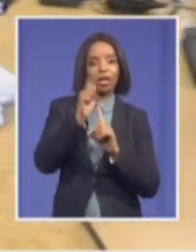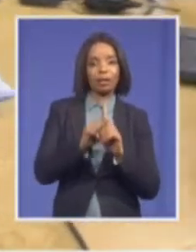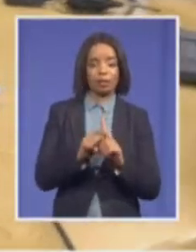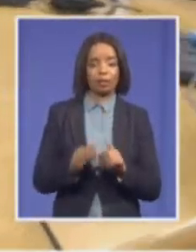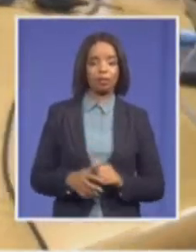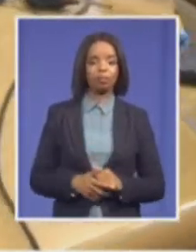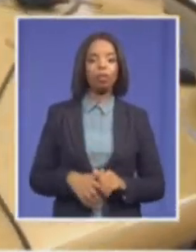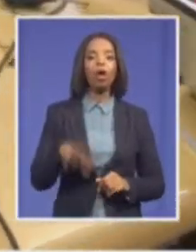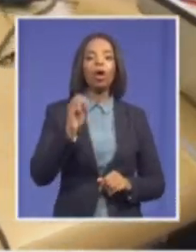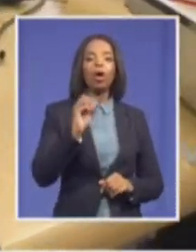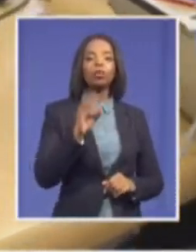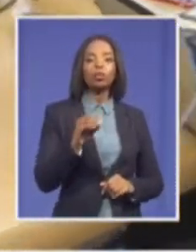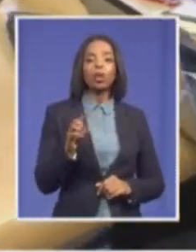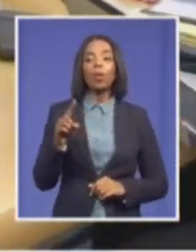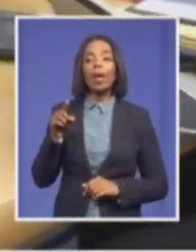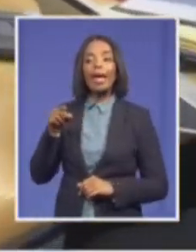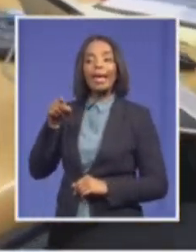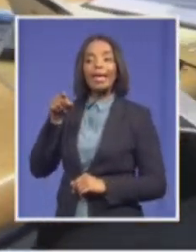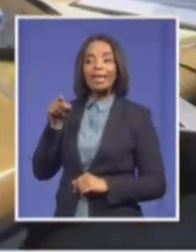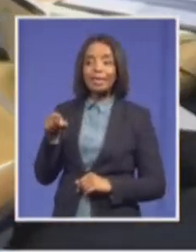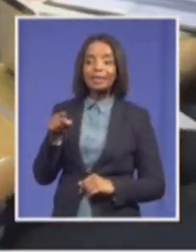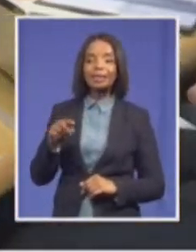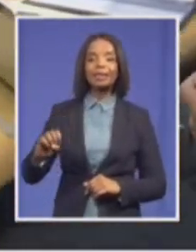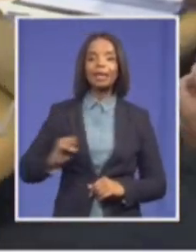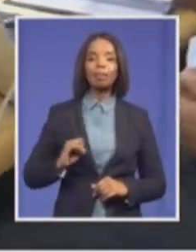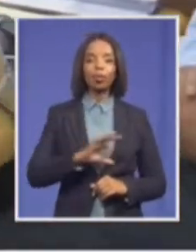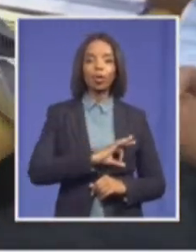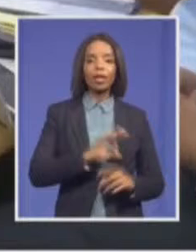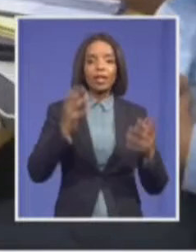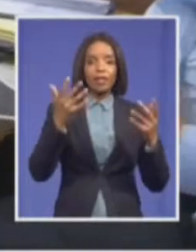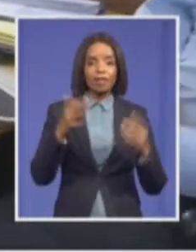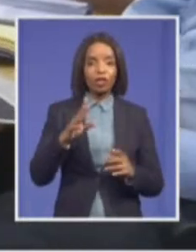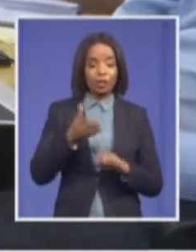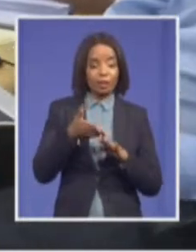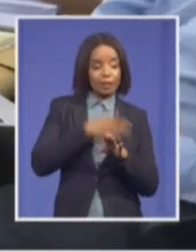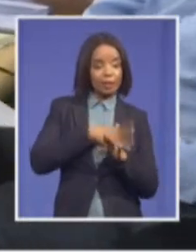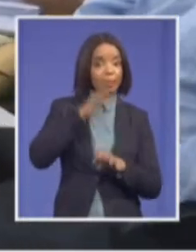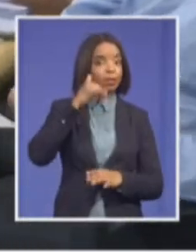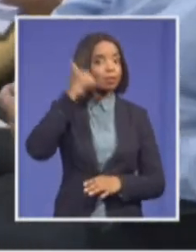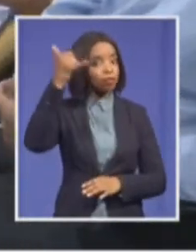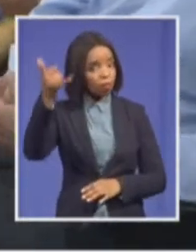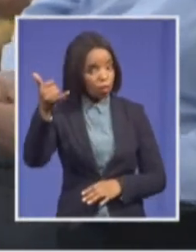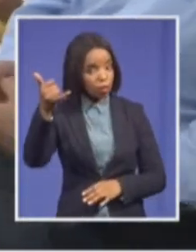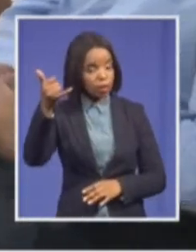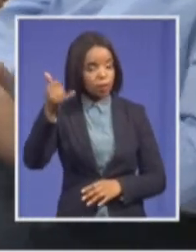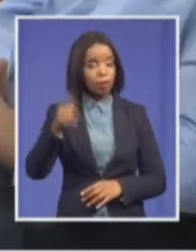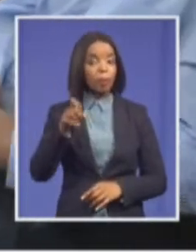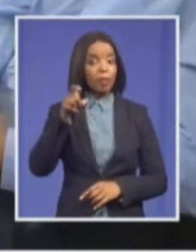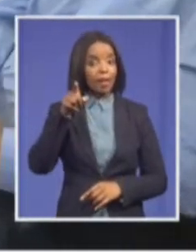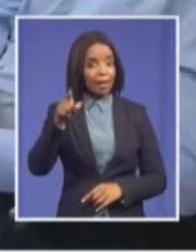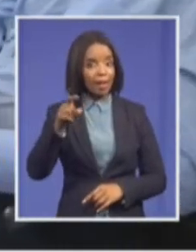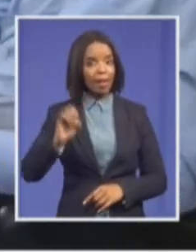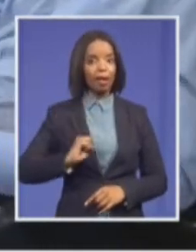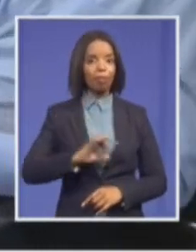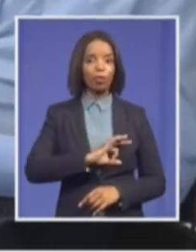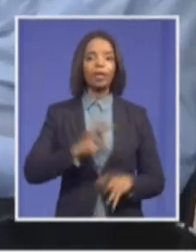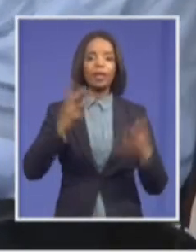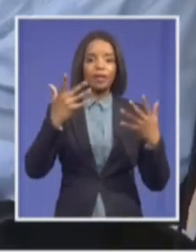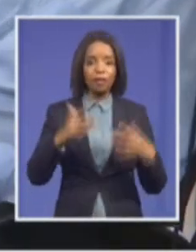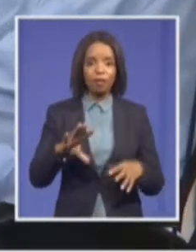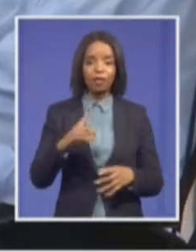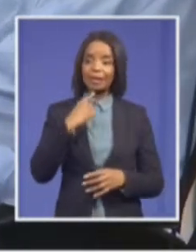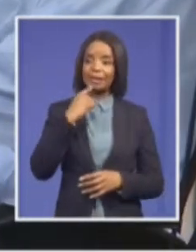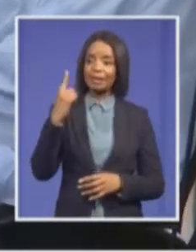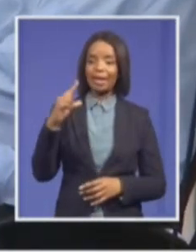earlier we read emails where the employee had indicated to the GCEO that this is a programming issue, and